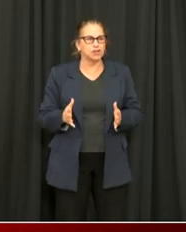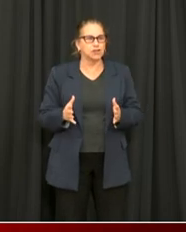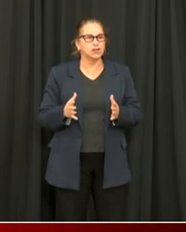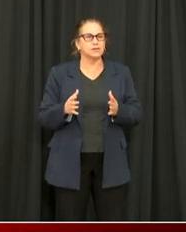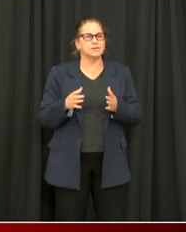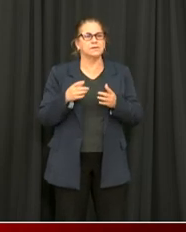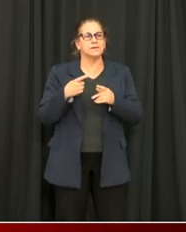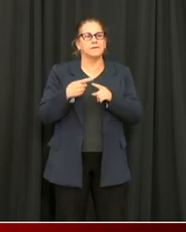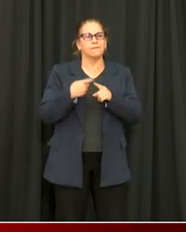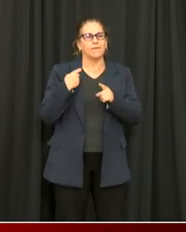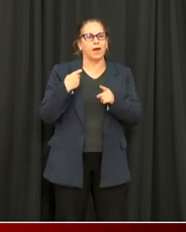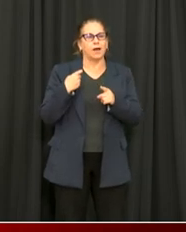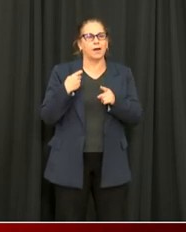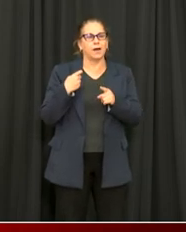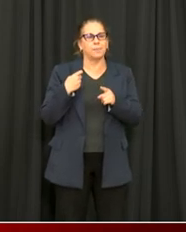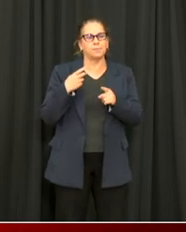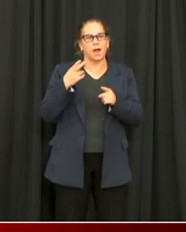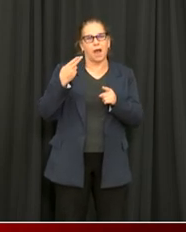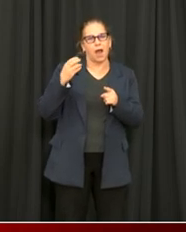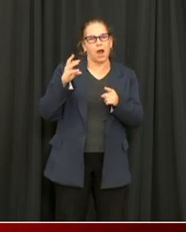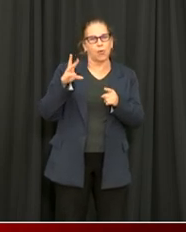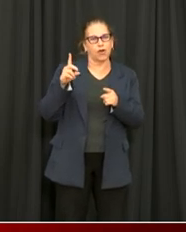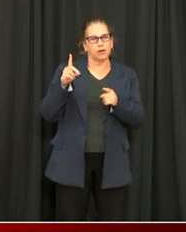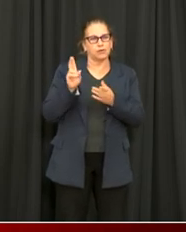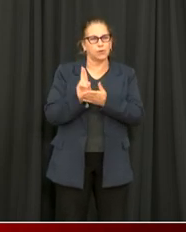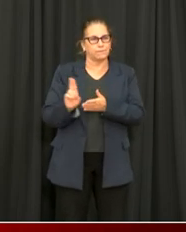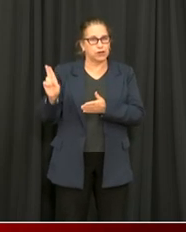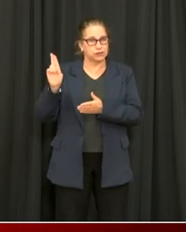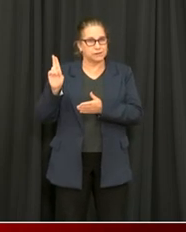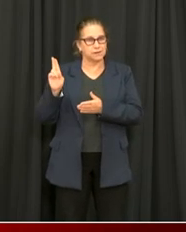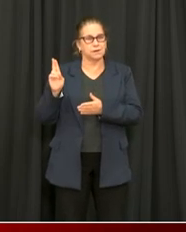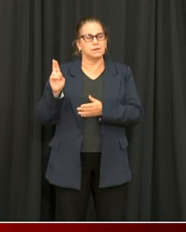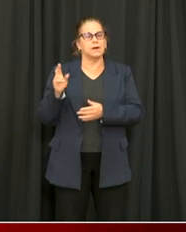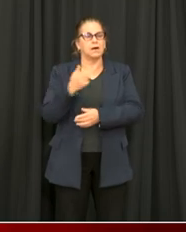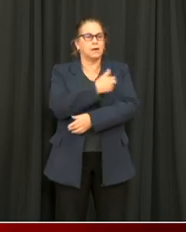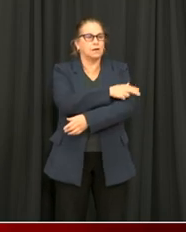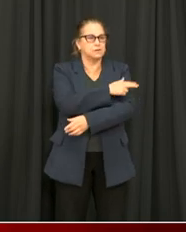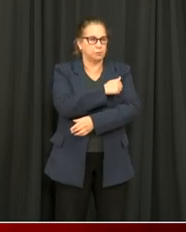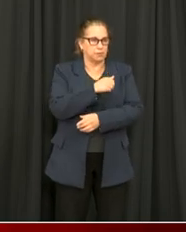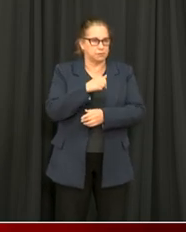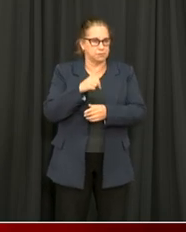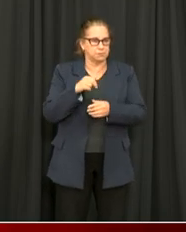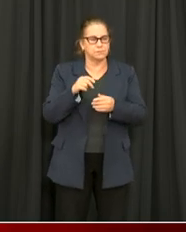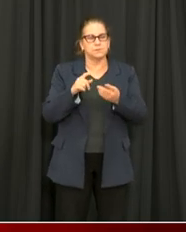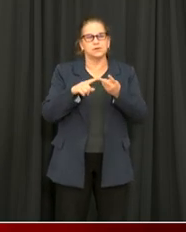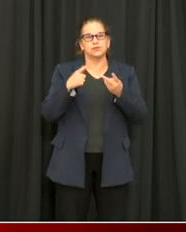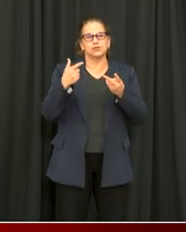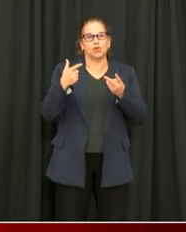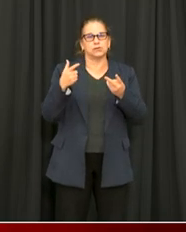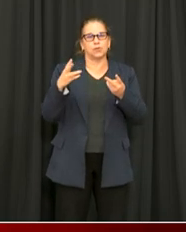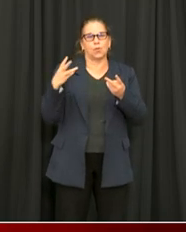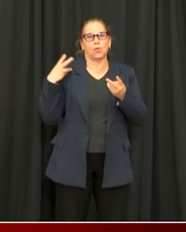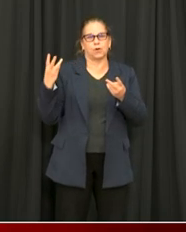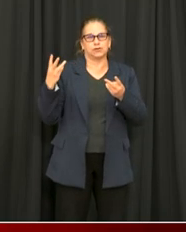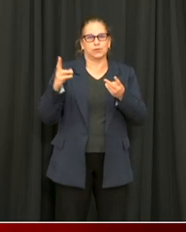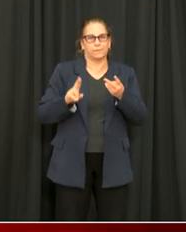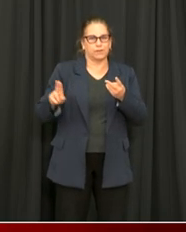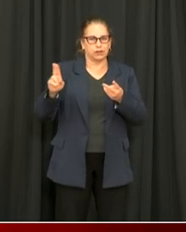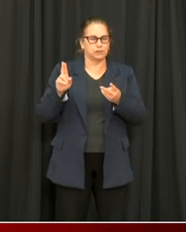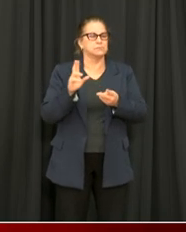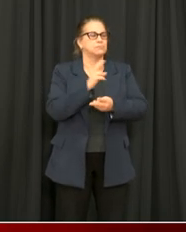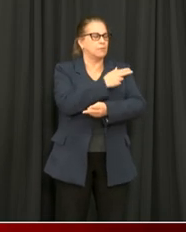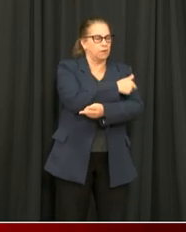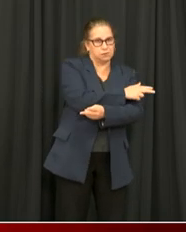University and GW. I encourage any resident who is interested in this topic, health